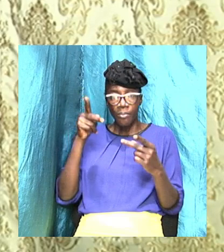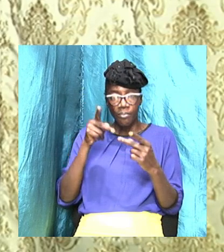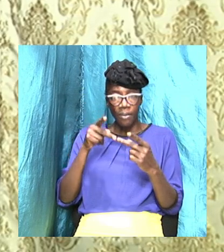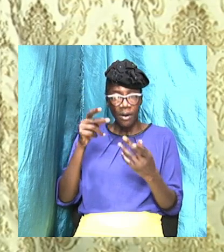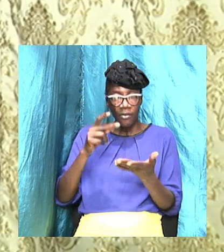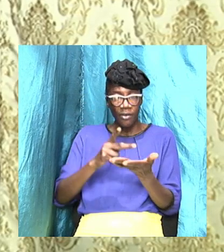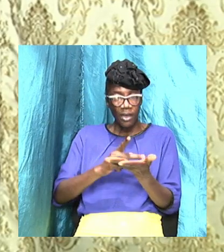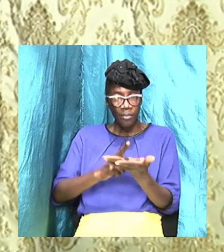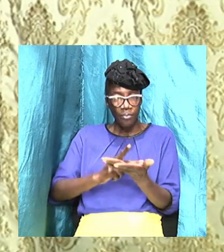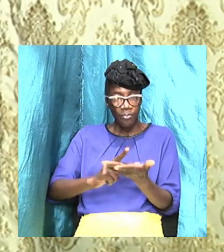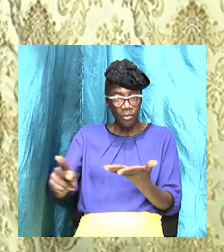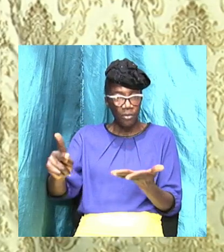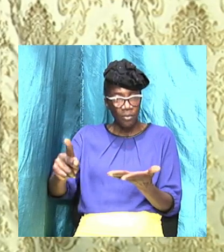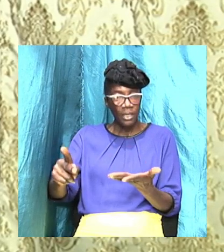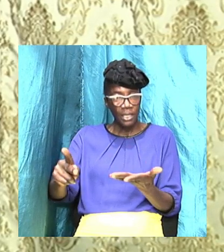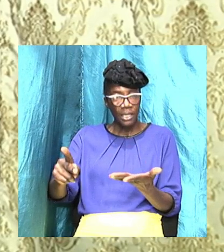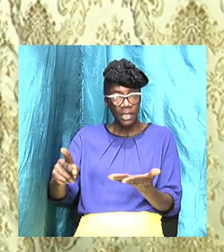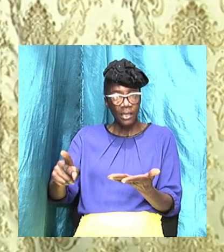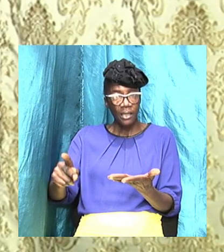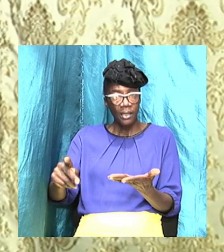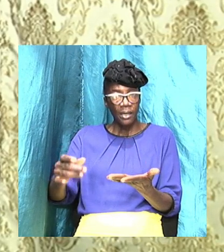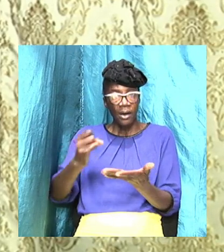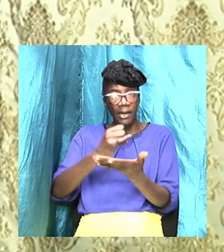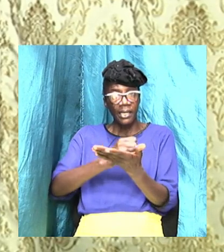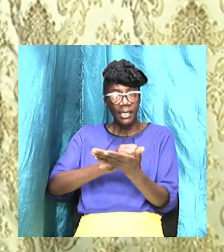purity or integrity.